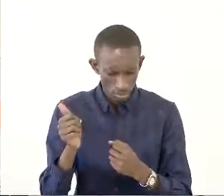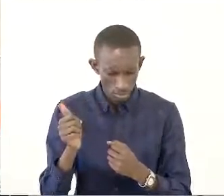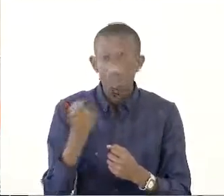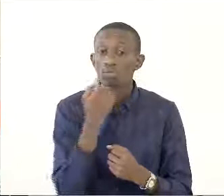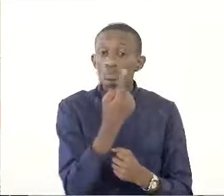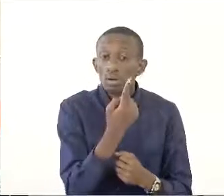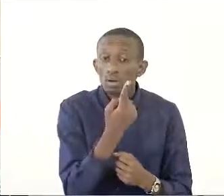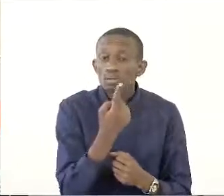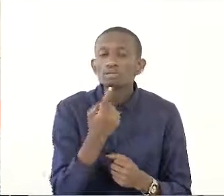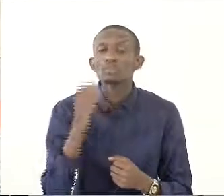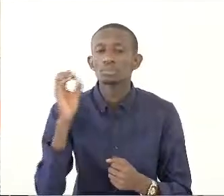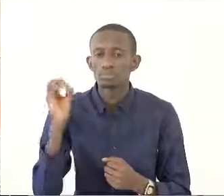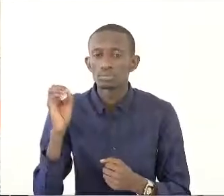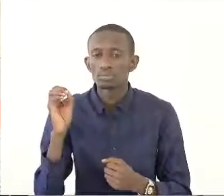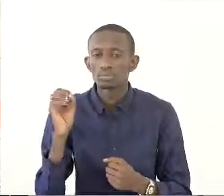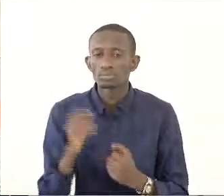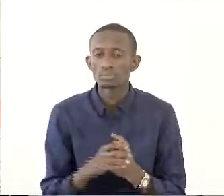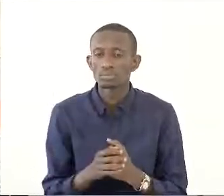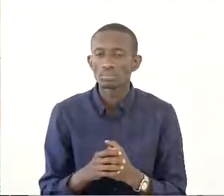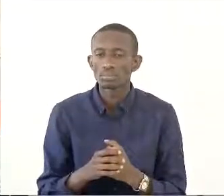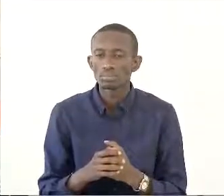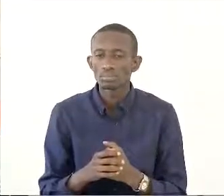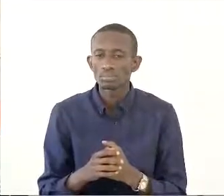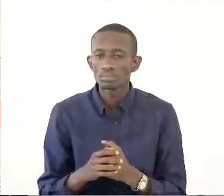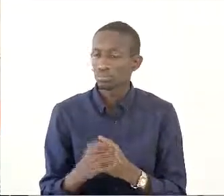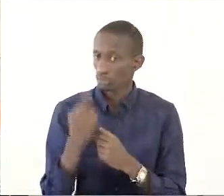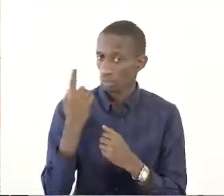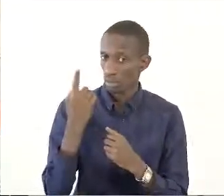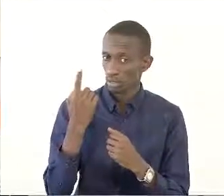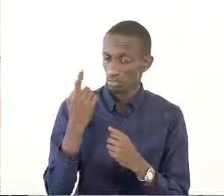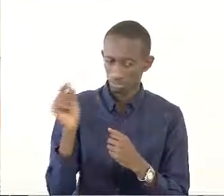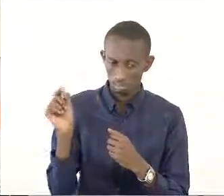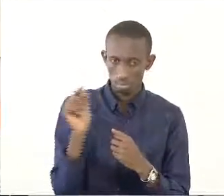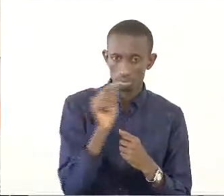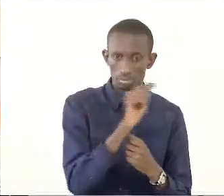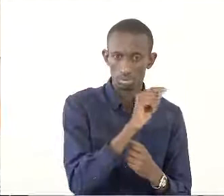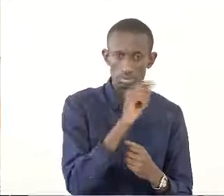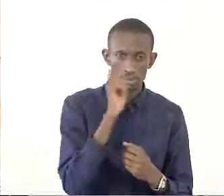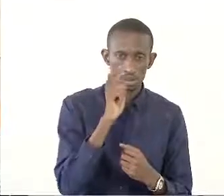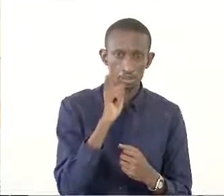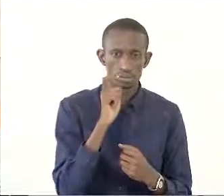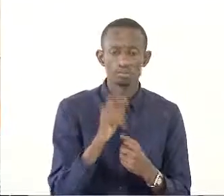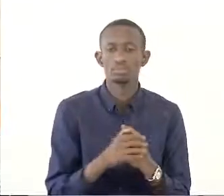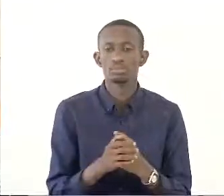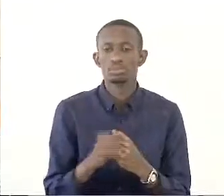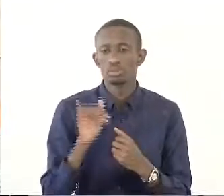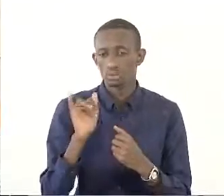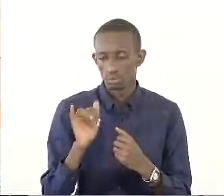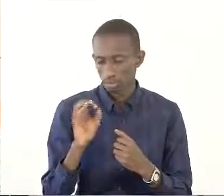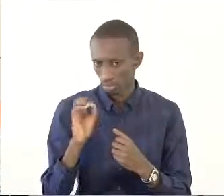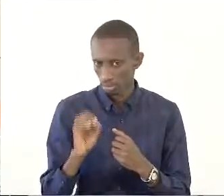0. 1 on x and 0. 1 on x and 0 on y. This is the point.